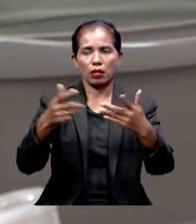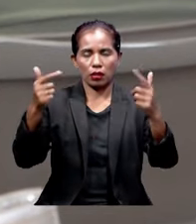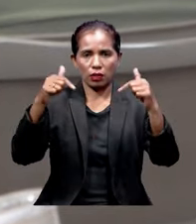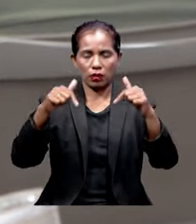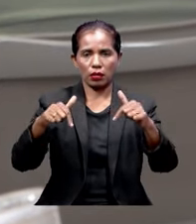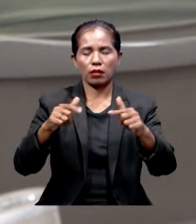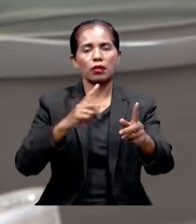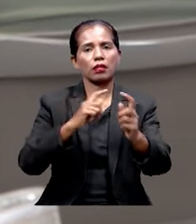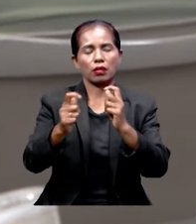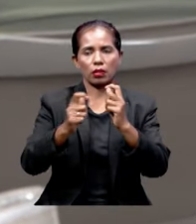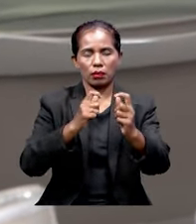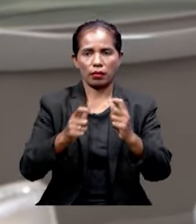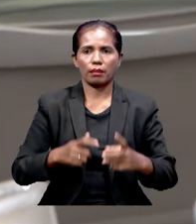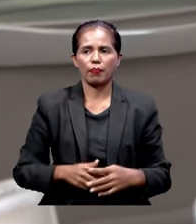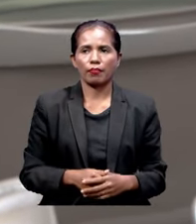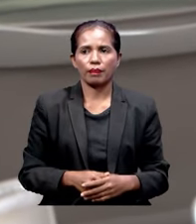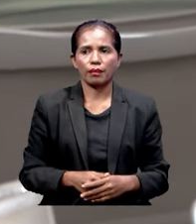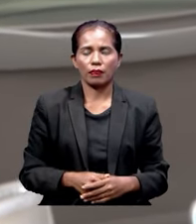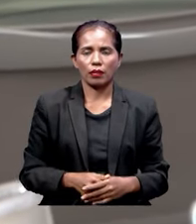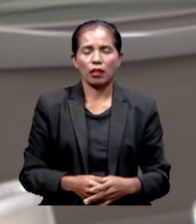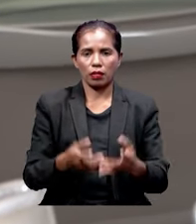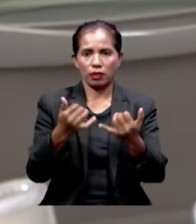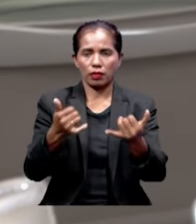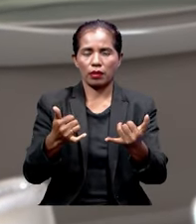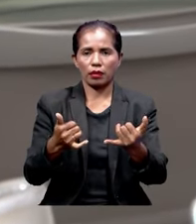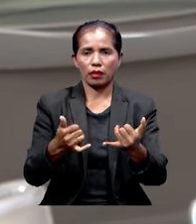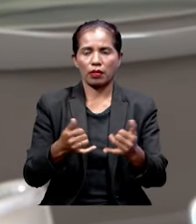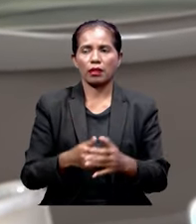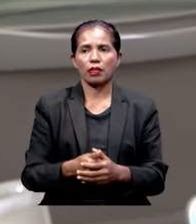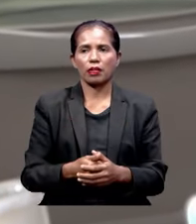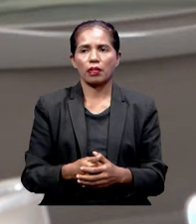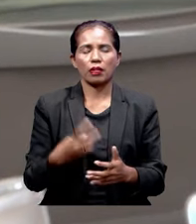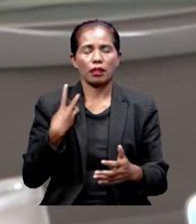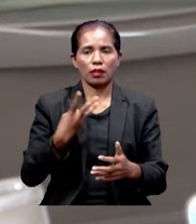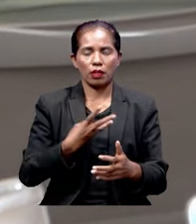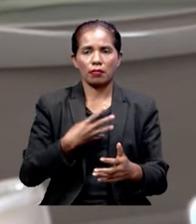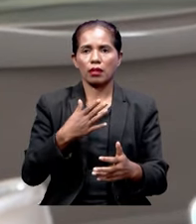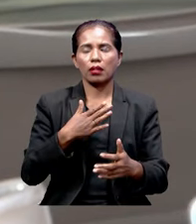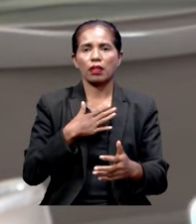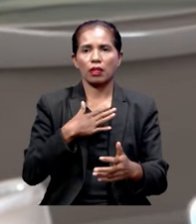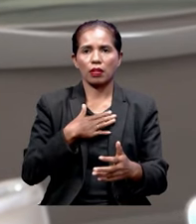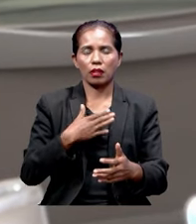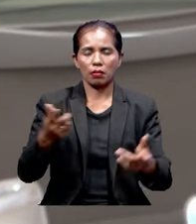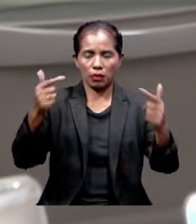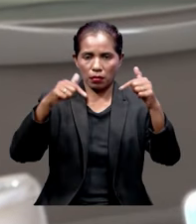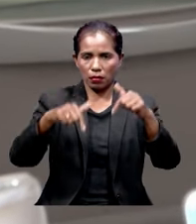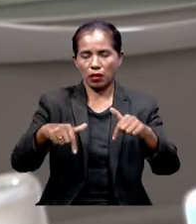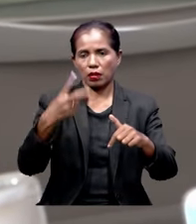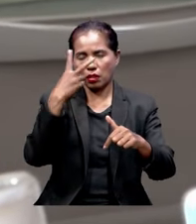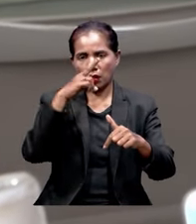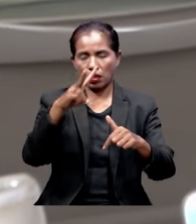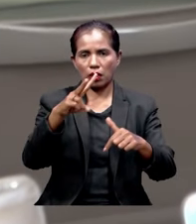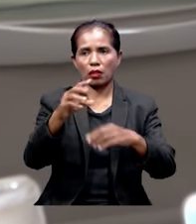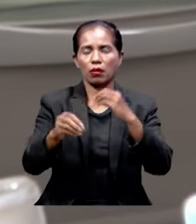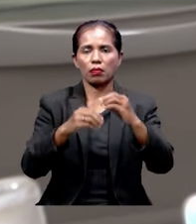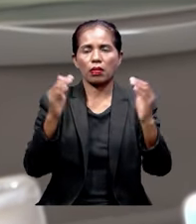February. Thus, me and my esteemed colleagues come to the VI Working Party